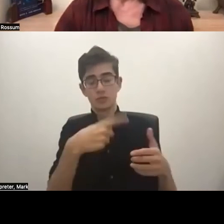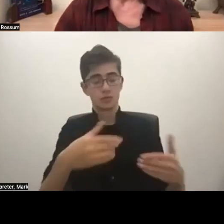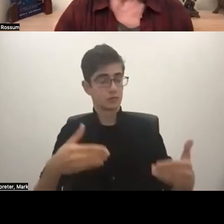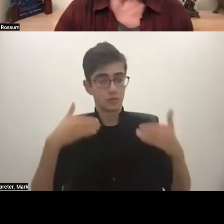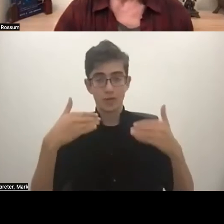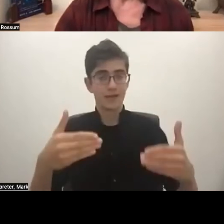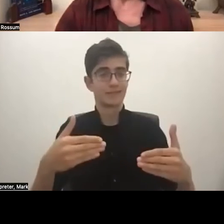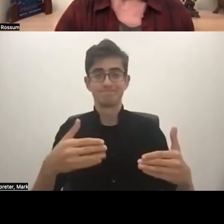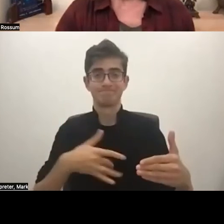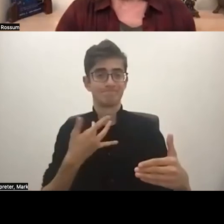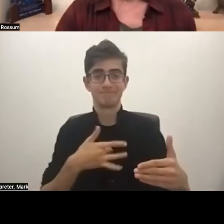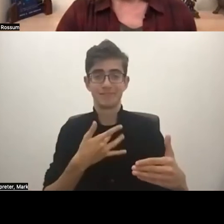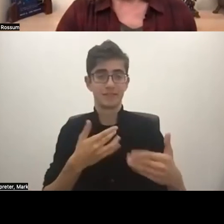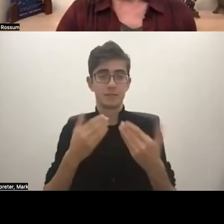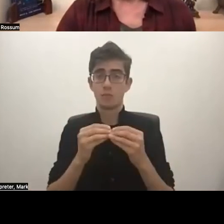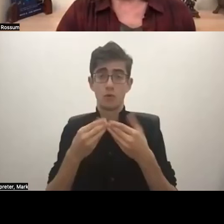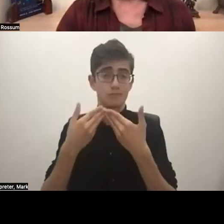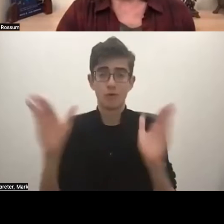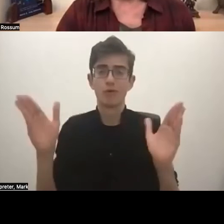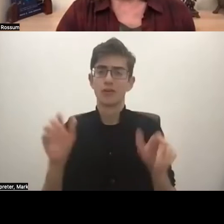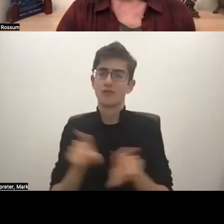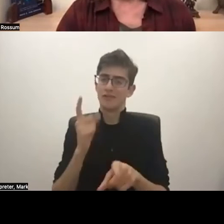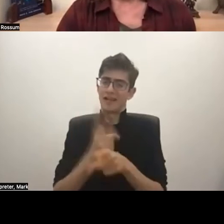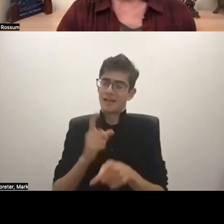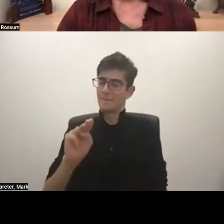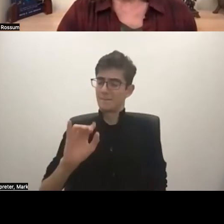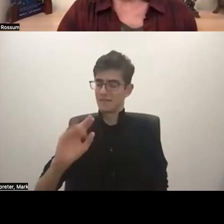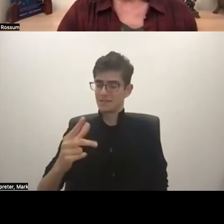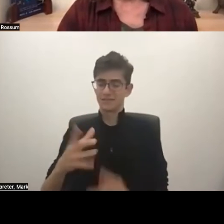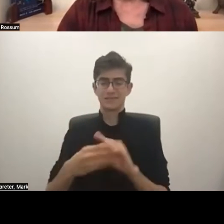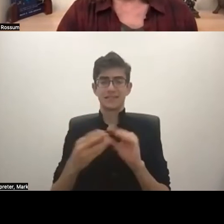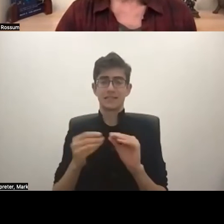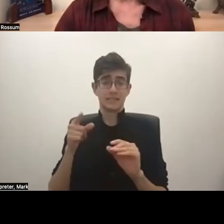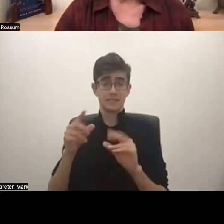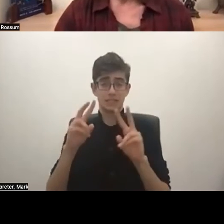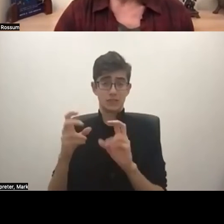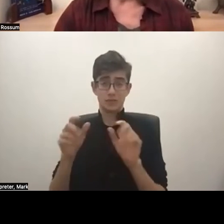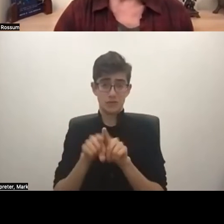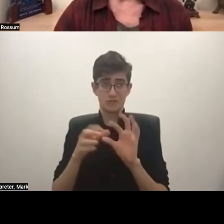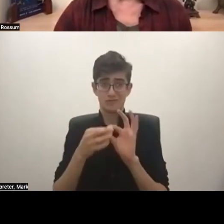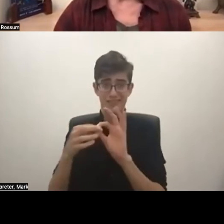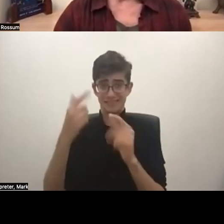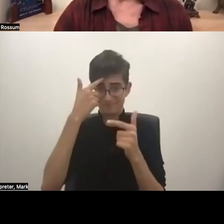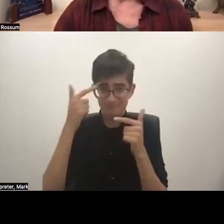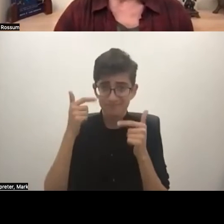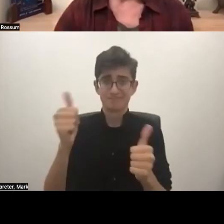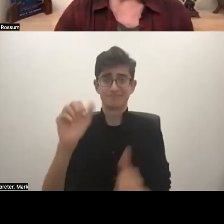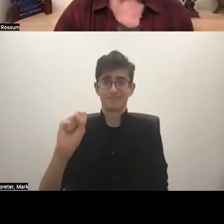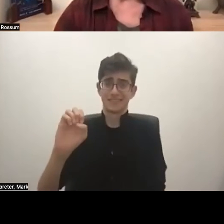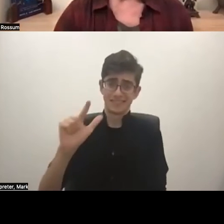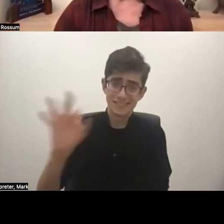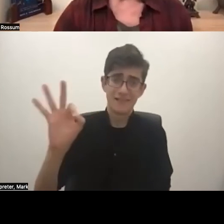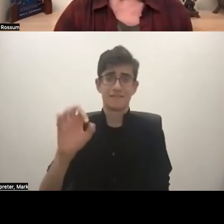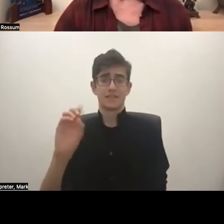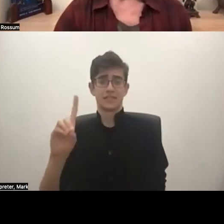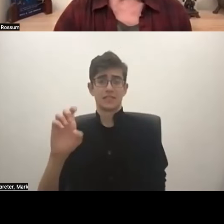lens, because this is also, to Michael's point, also an issue of self-determination. We have to ask communities who have